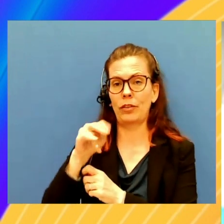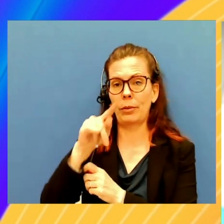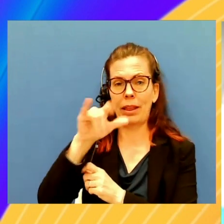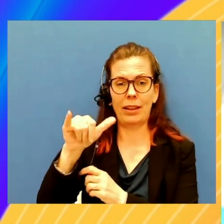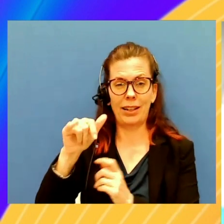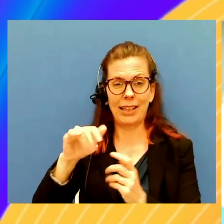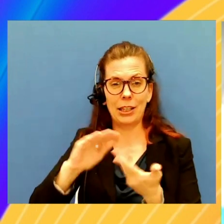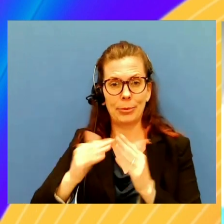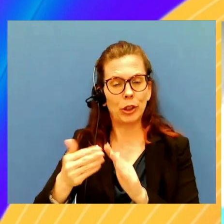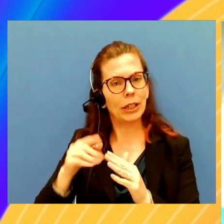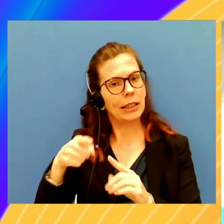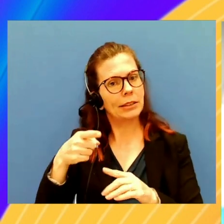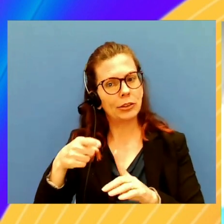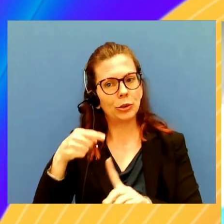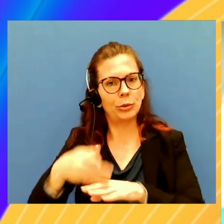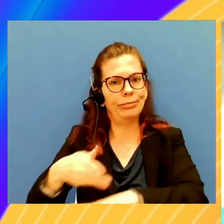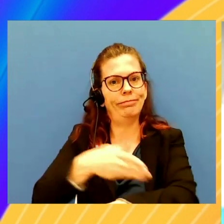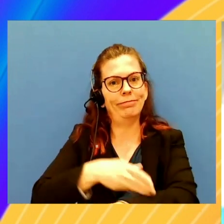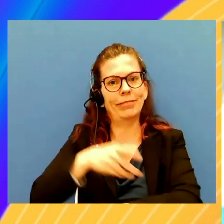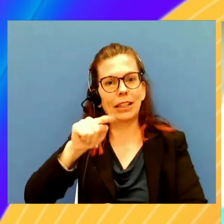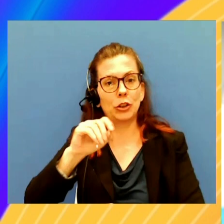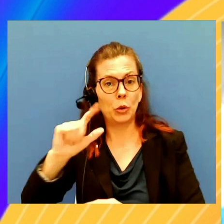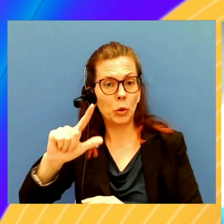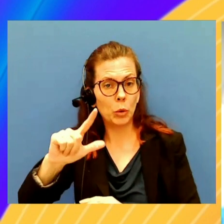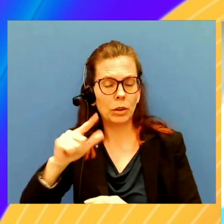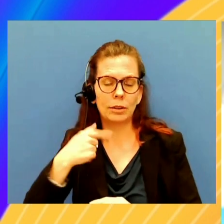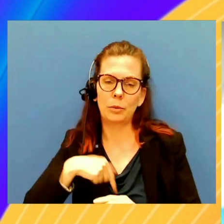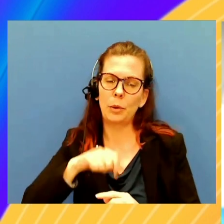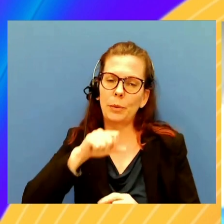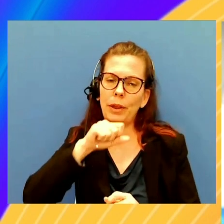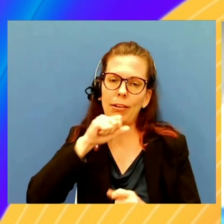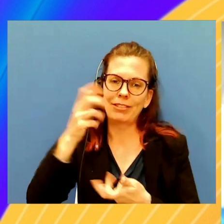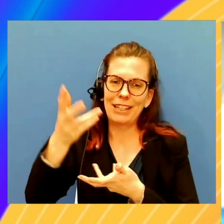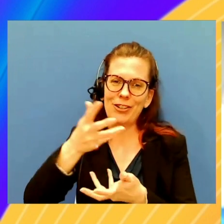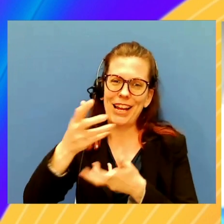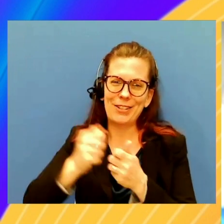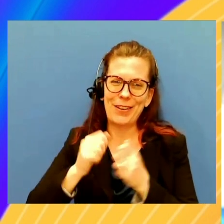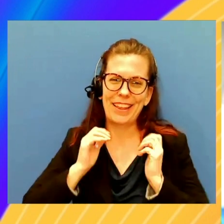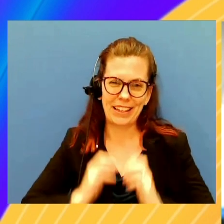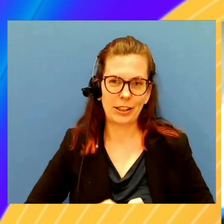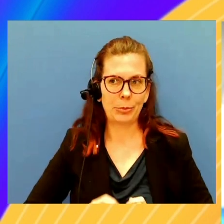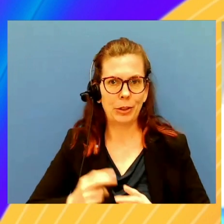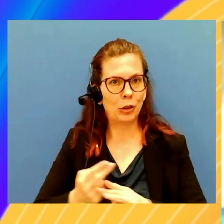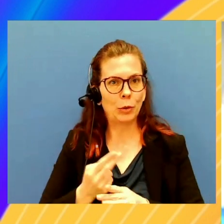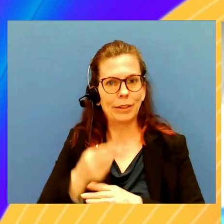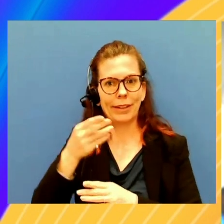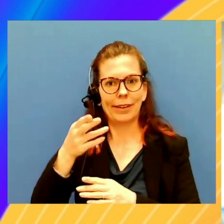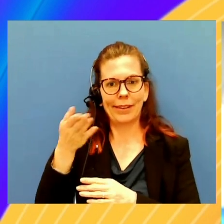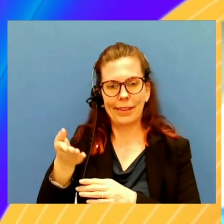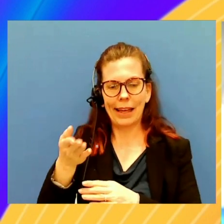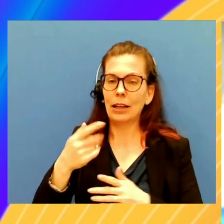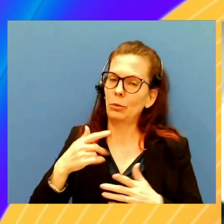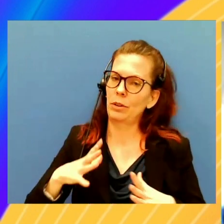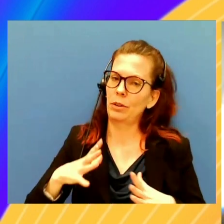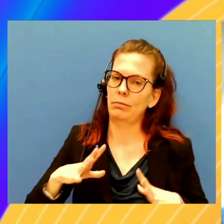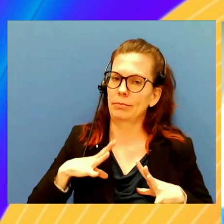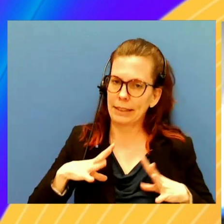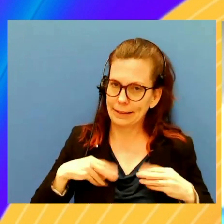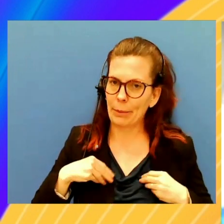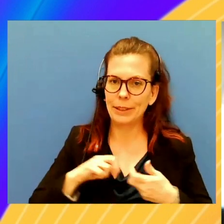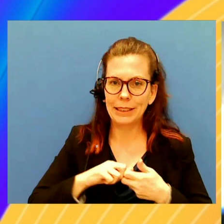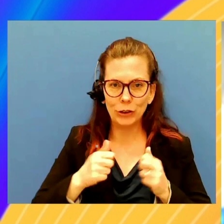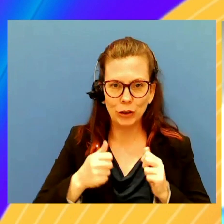this tool better. So we love to interact with the customers who are using it and gladly accept issues and